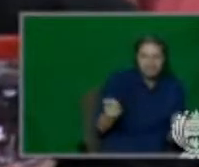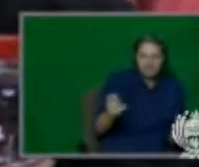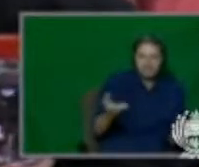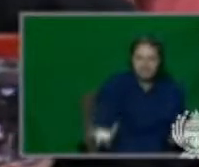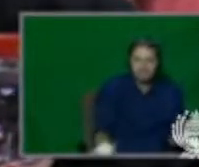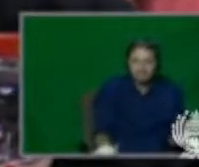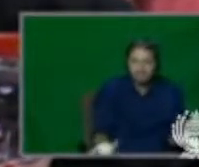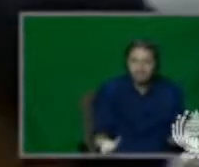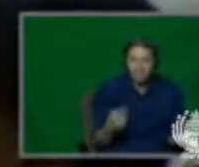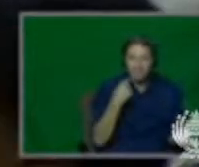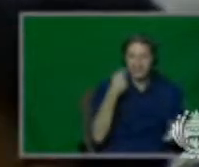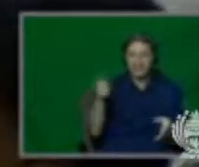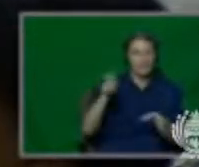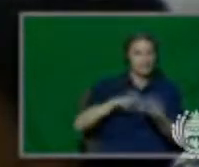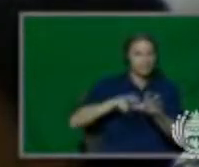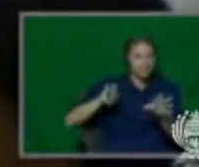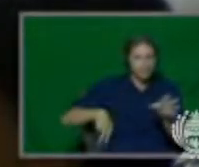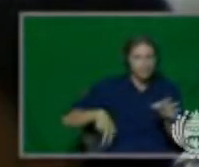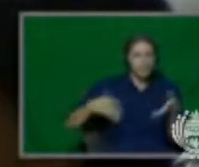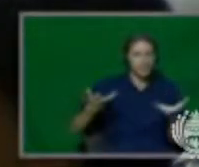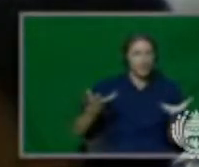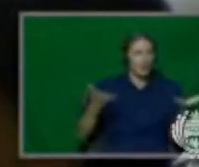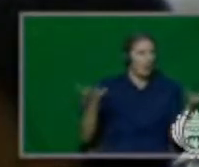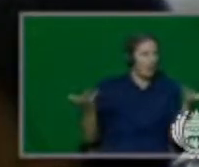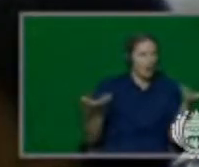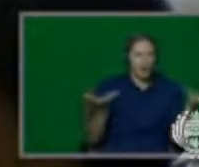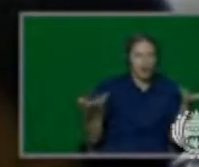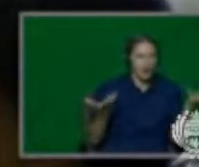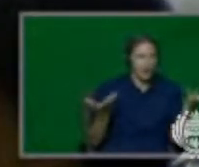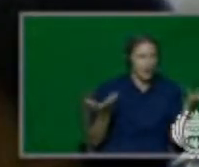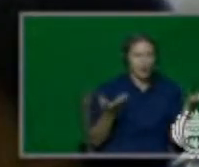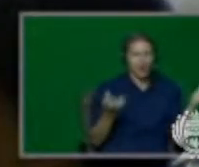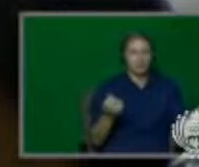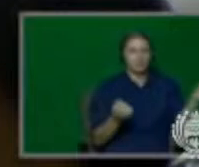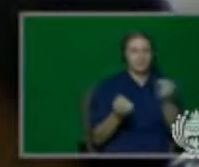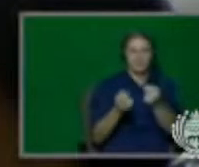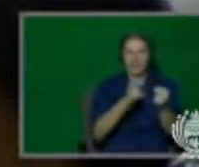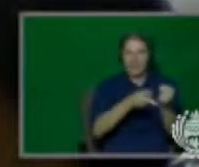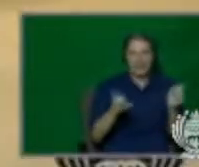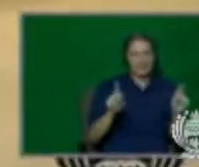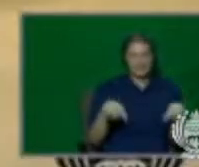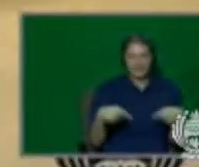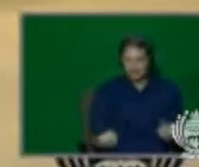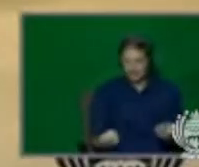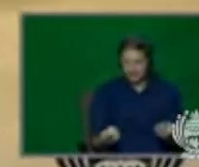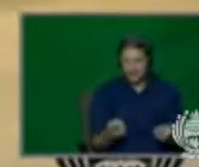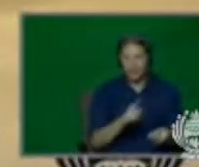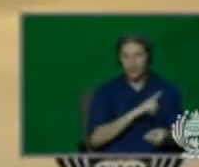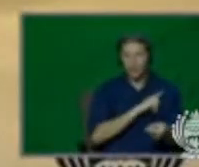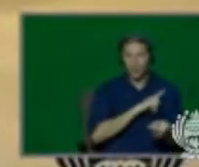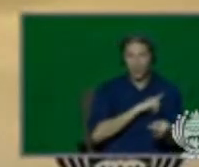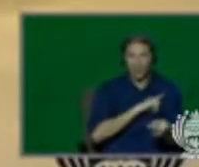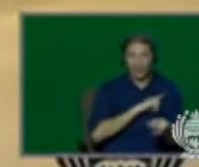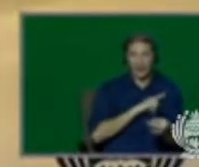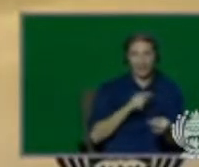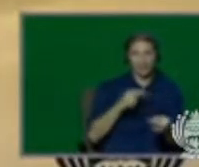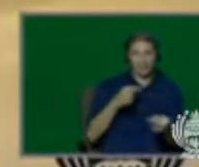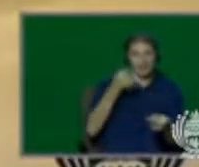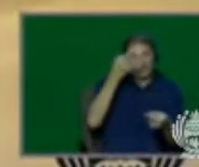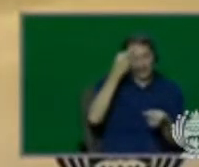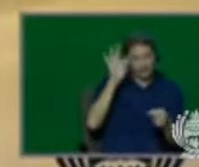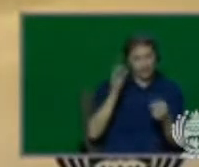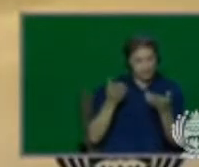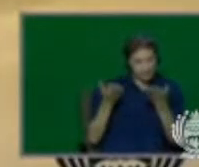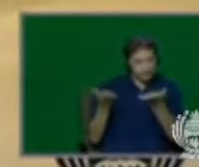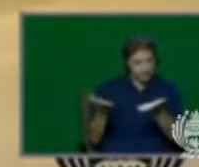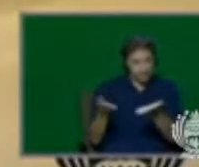Accruals in this sector, which is the money owed by department to vendors for service already